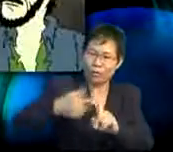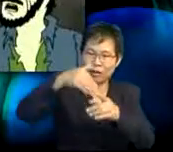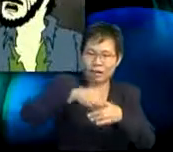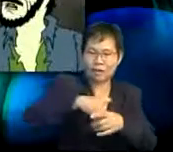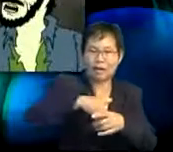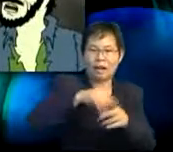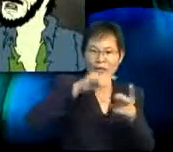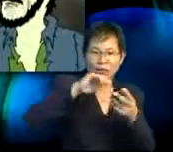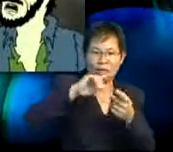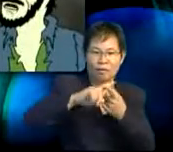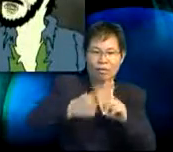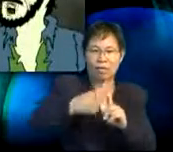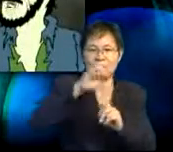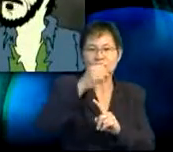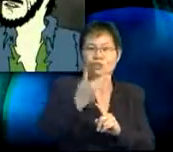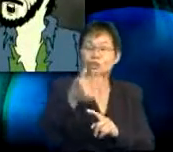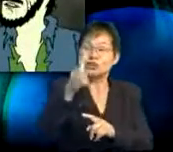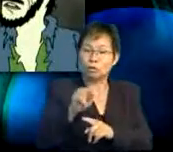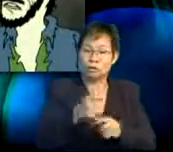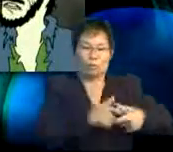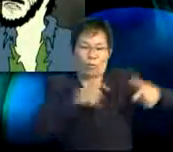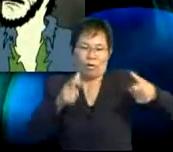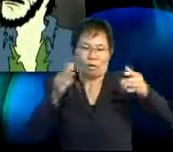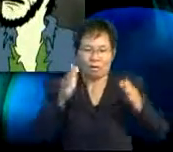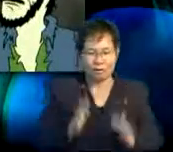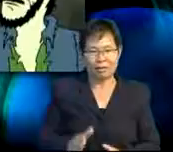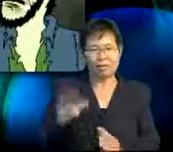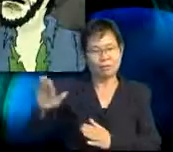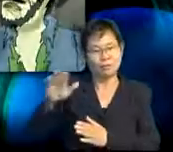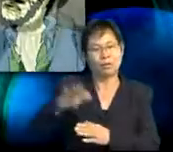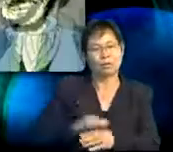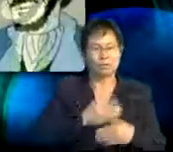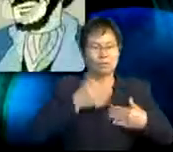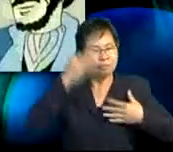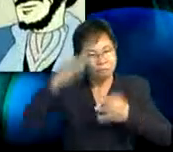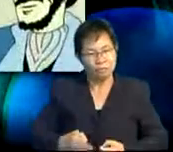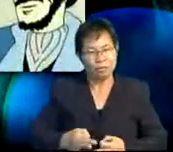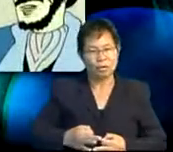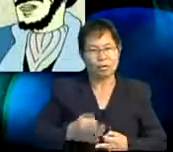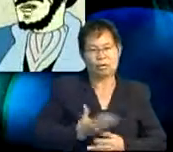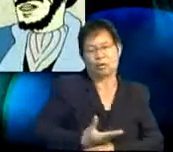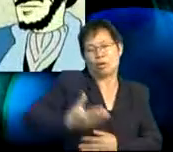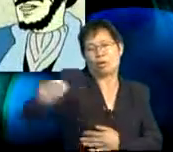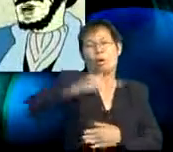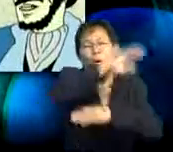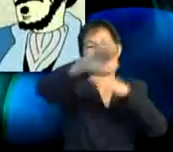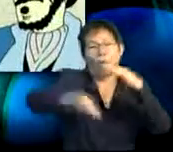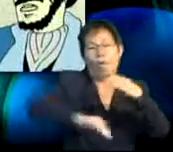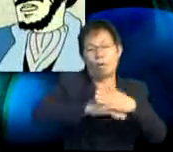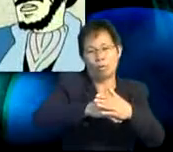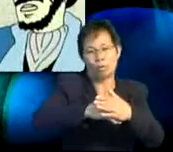Sean. Sean is that brave guy himself. He is determined to get away from all of